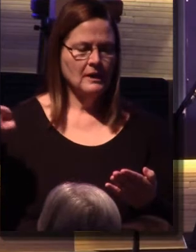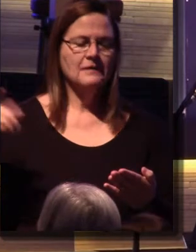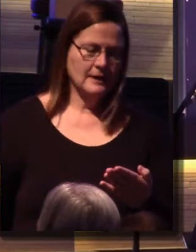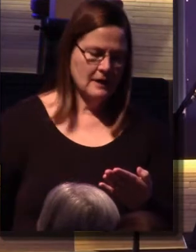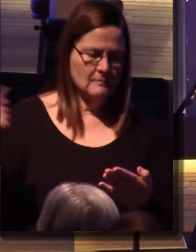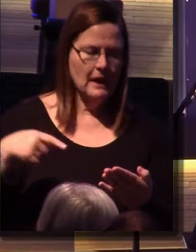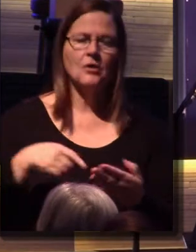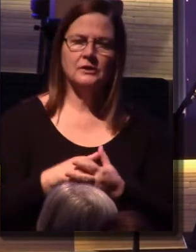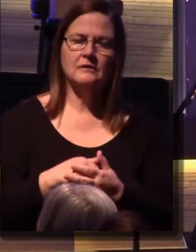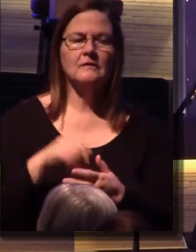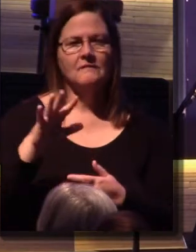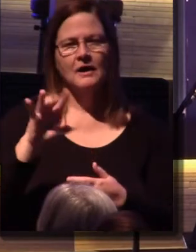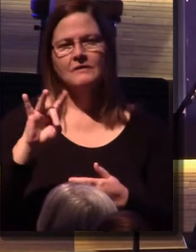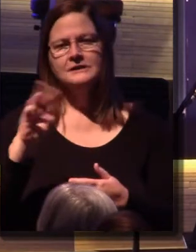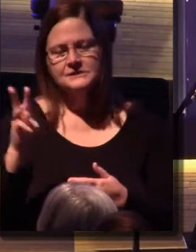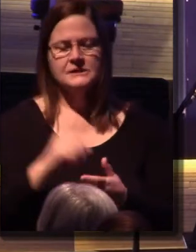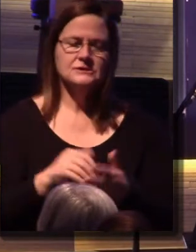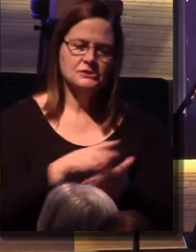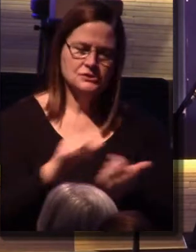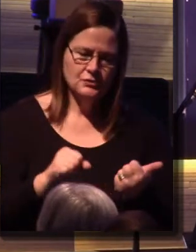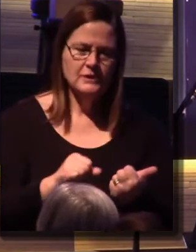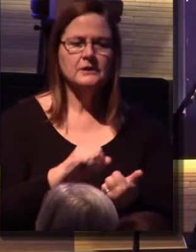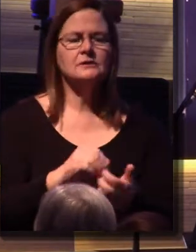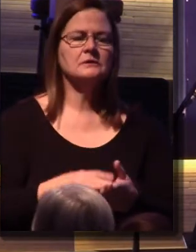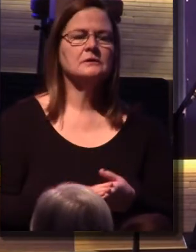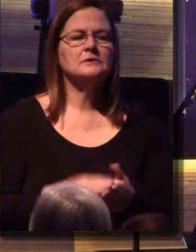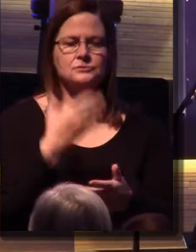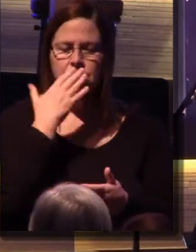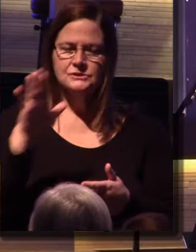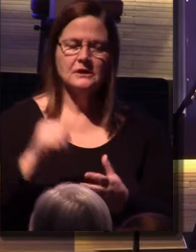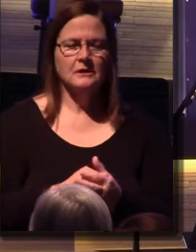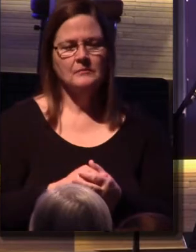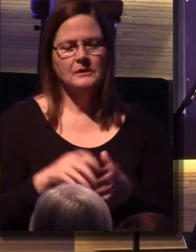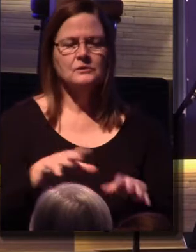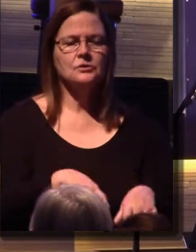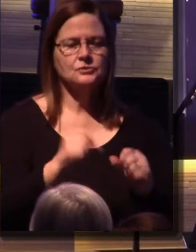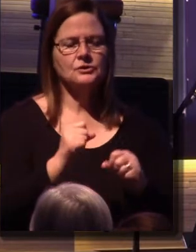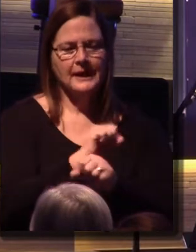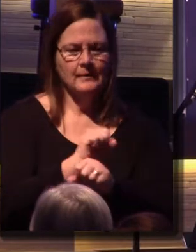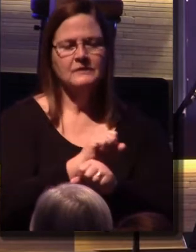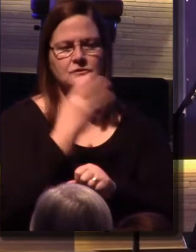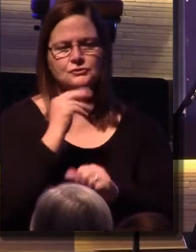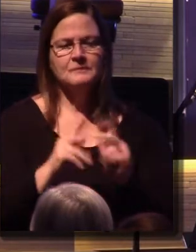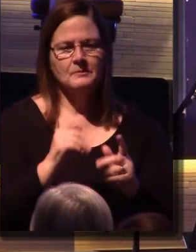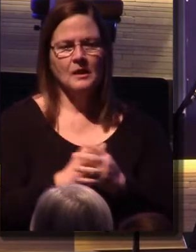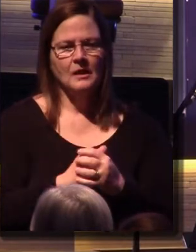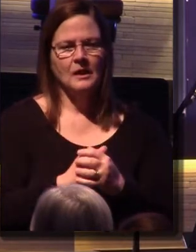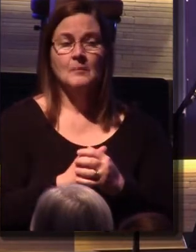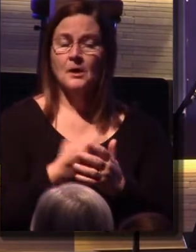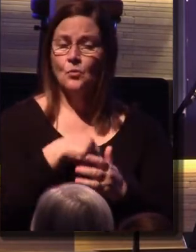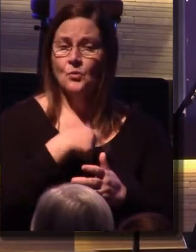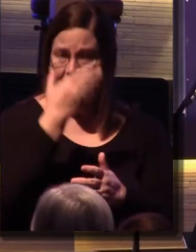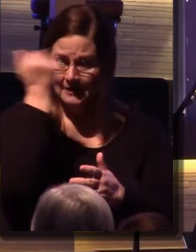finally came down in 586 BC and destroyed Jerusalem and took the Jewish people captive. Yeah, sure, we know Babylon. But